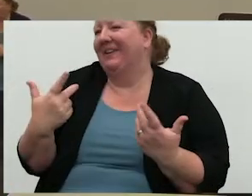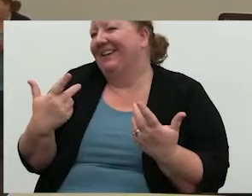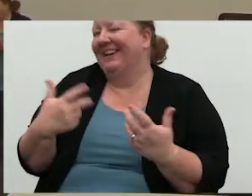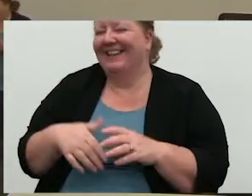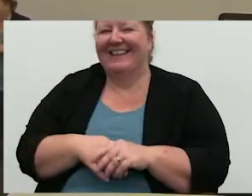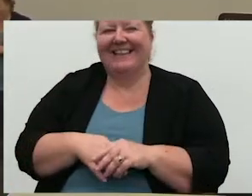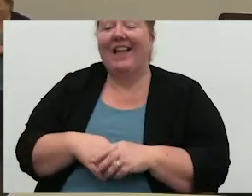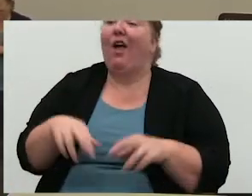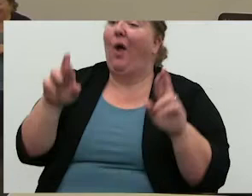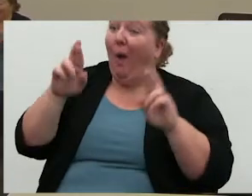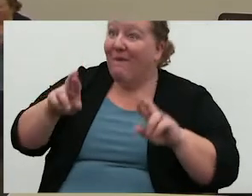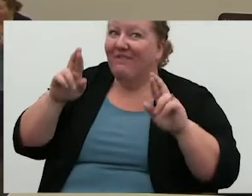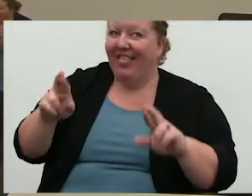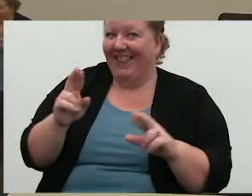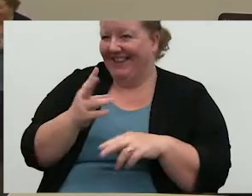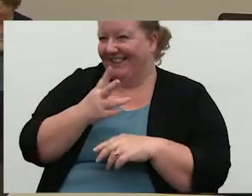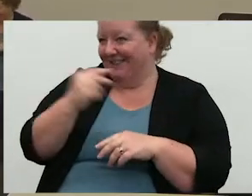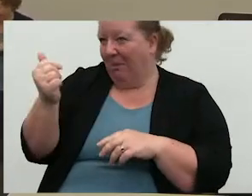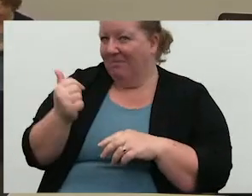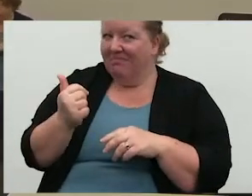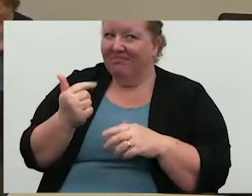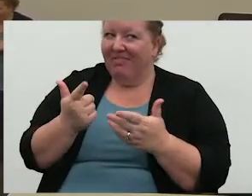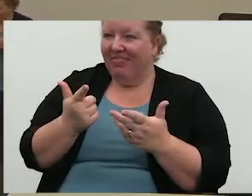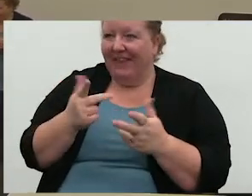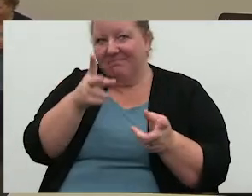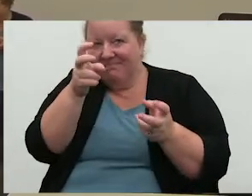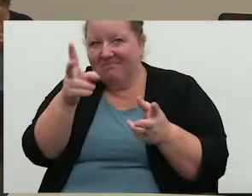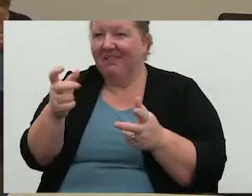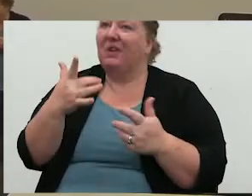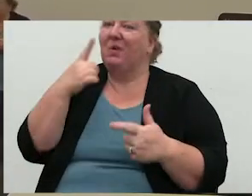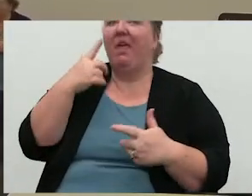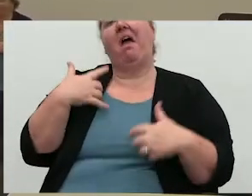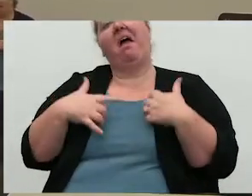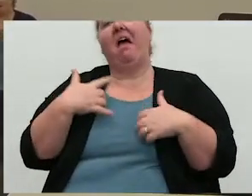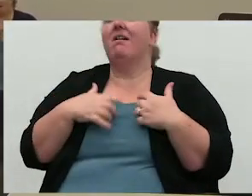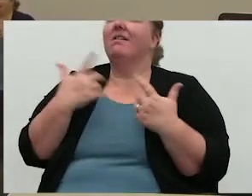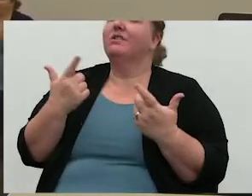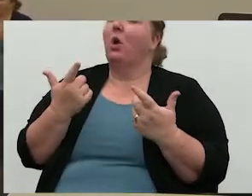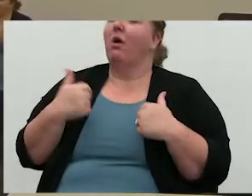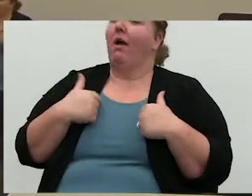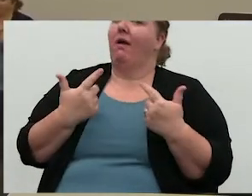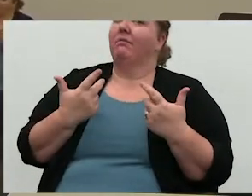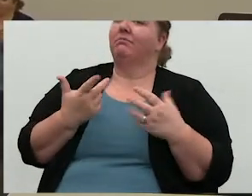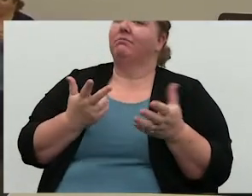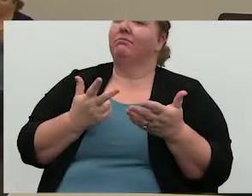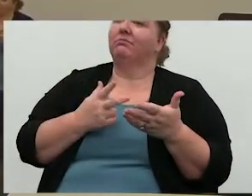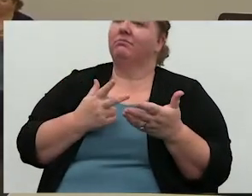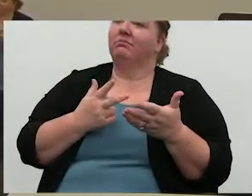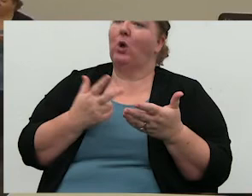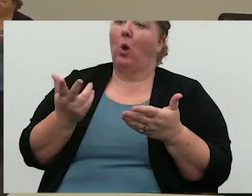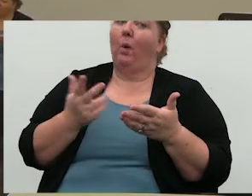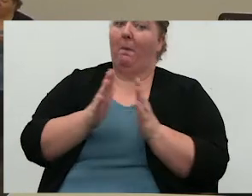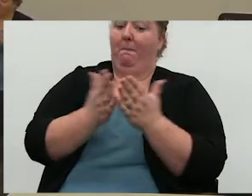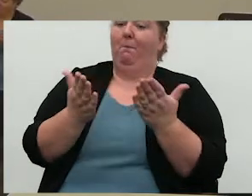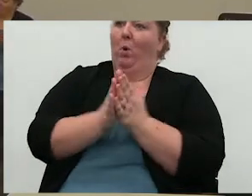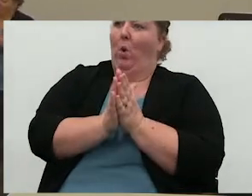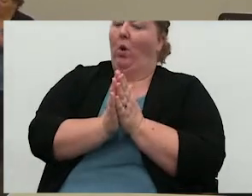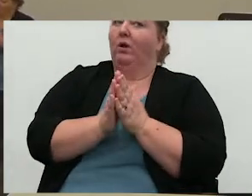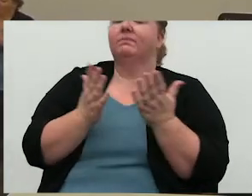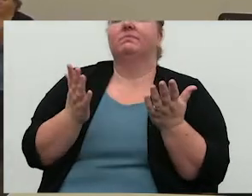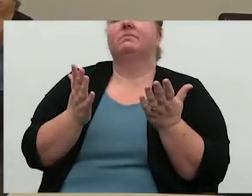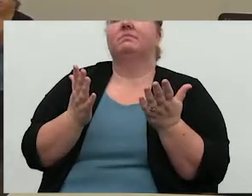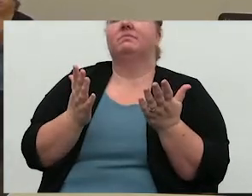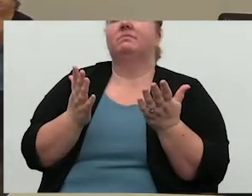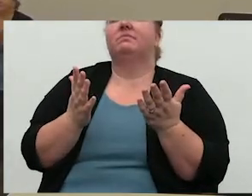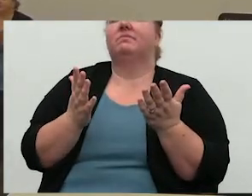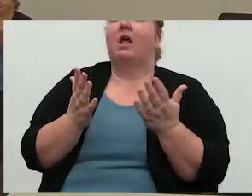Well, hopefully there's something in it to make it working well. So yeah, I read the book, Big Data, Does Size Matter? And the title should